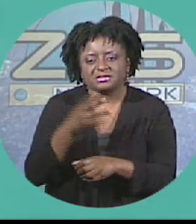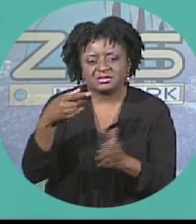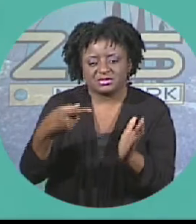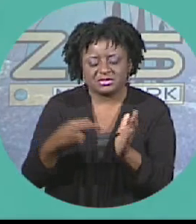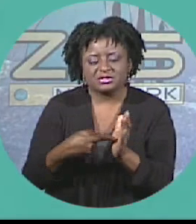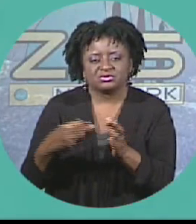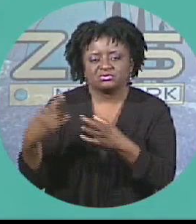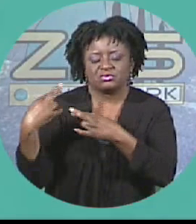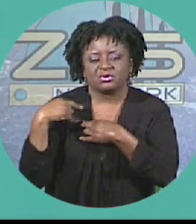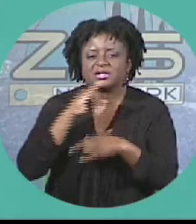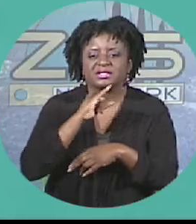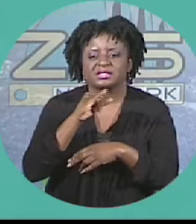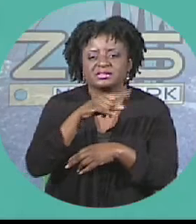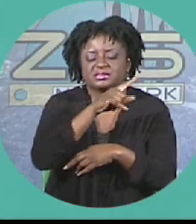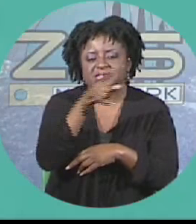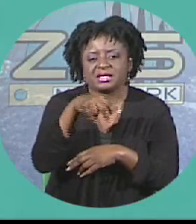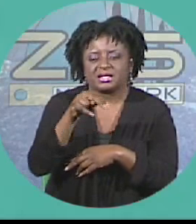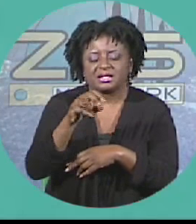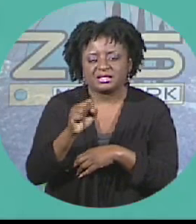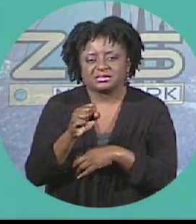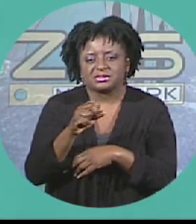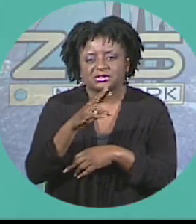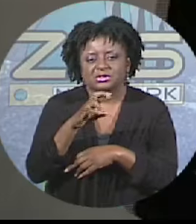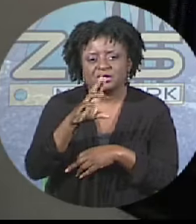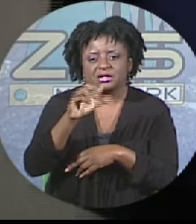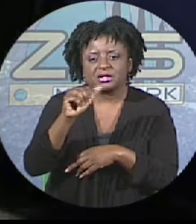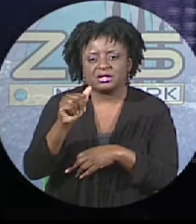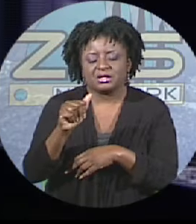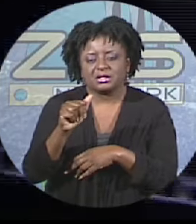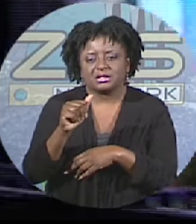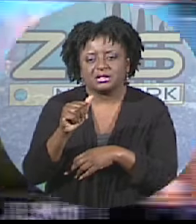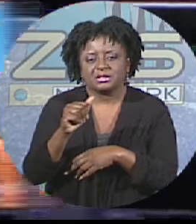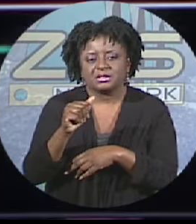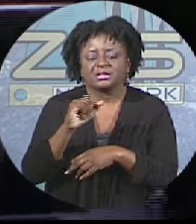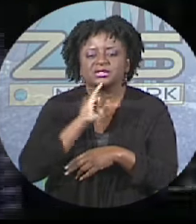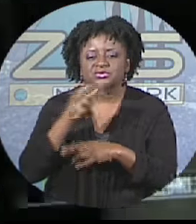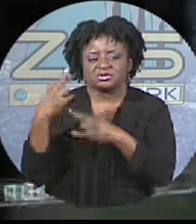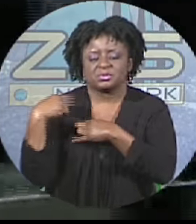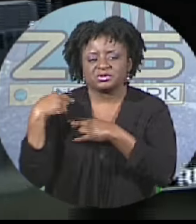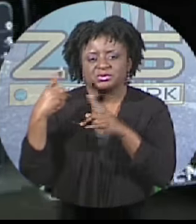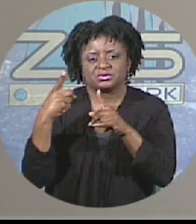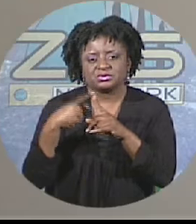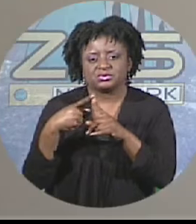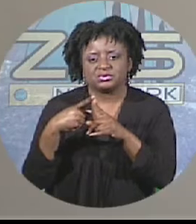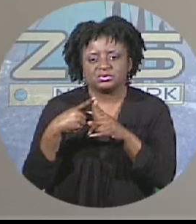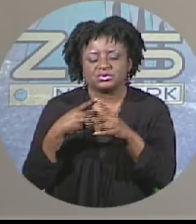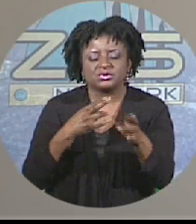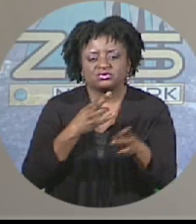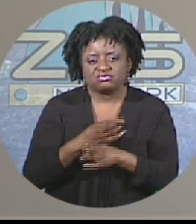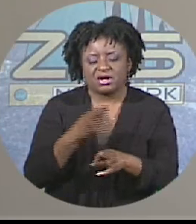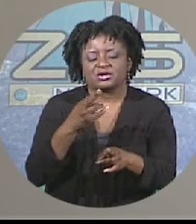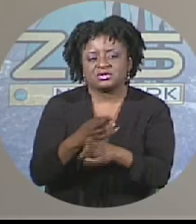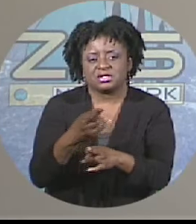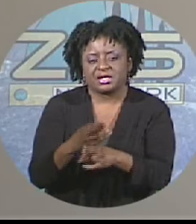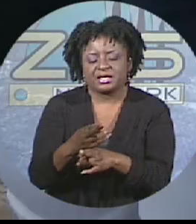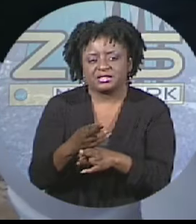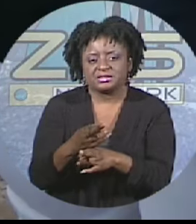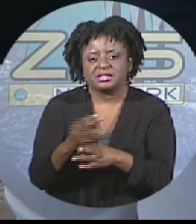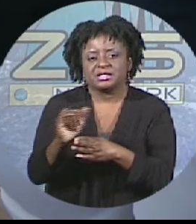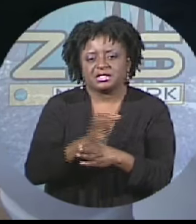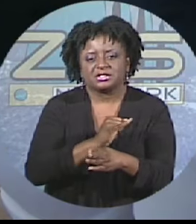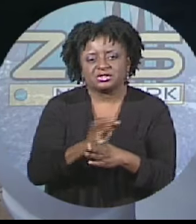and Competitions Authority, URCA, has been mandated to monitor media outlets to ensure the content is in keeping with industry standards and practices. Should